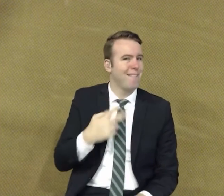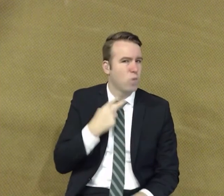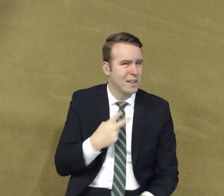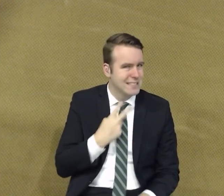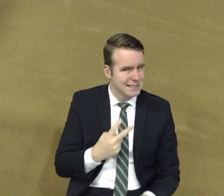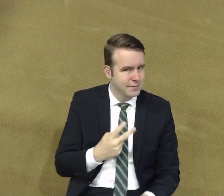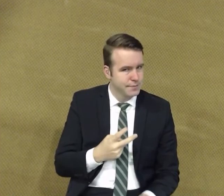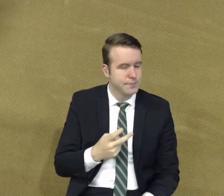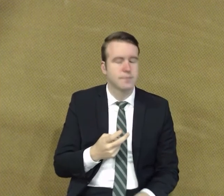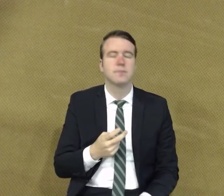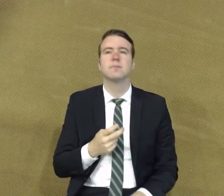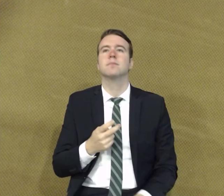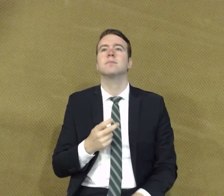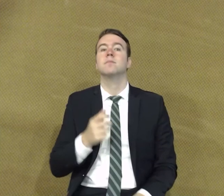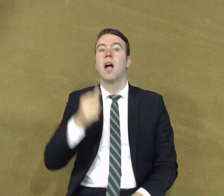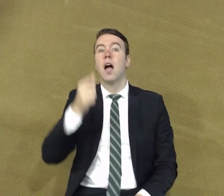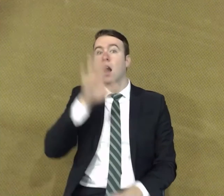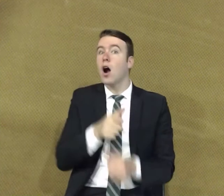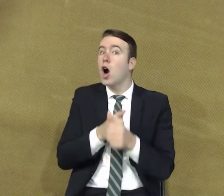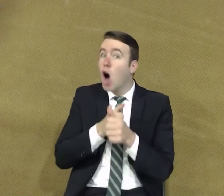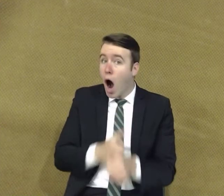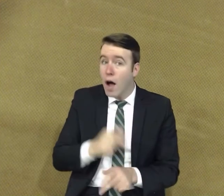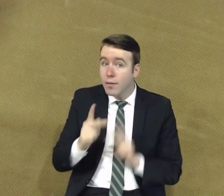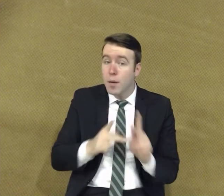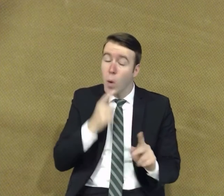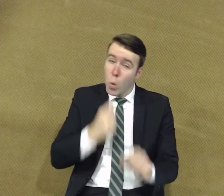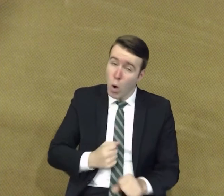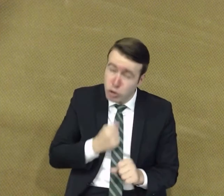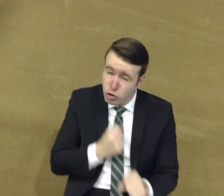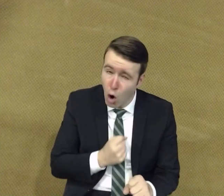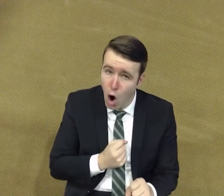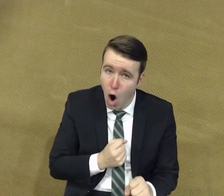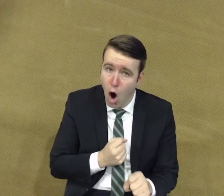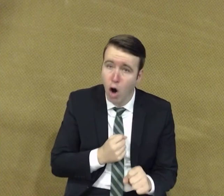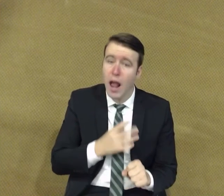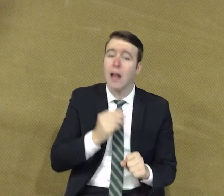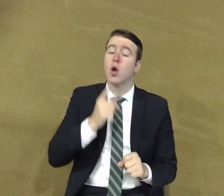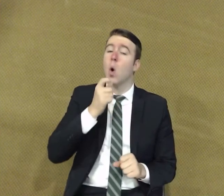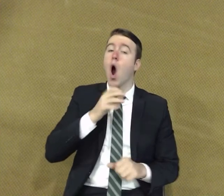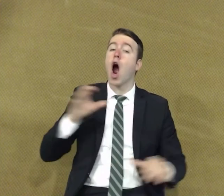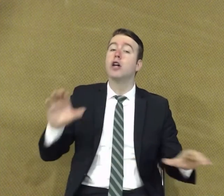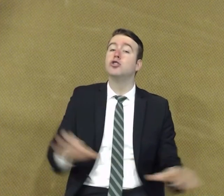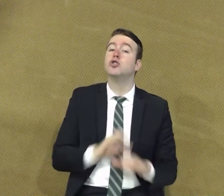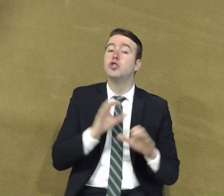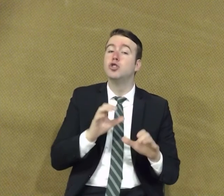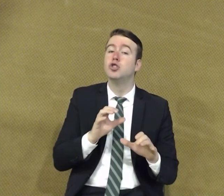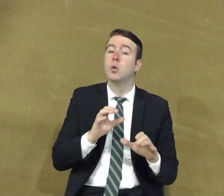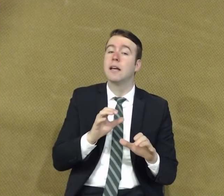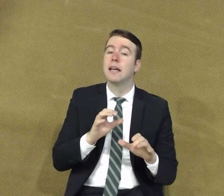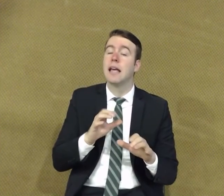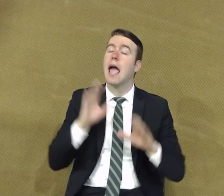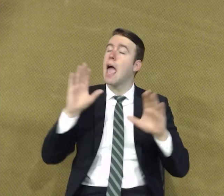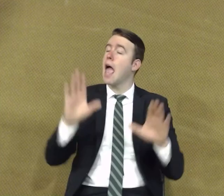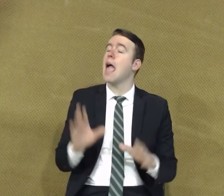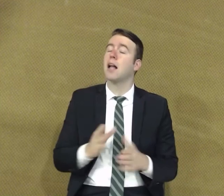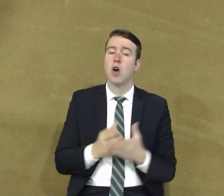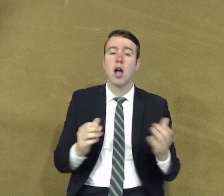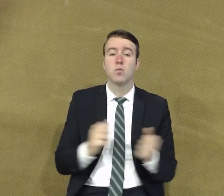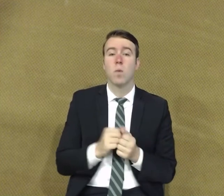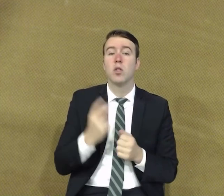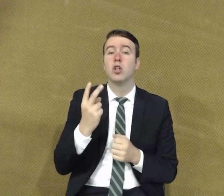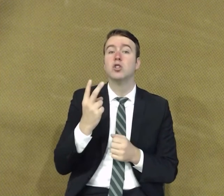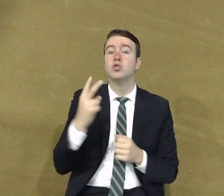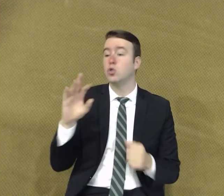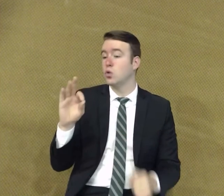voice. Godly people who are strong and who are doing incredible things on